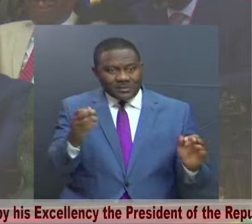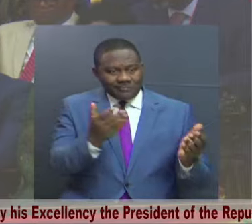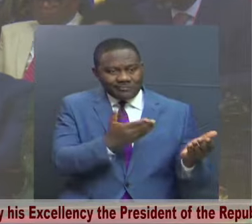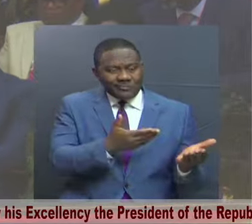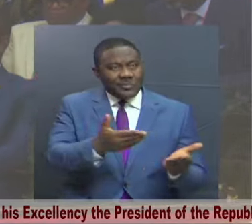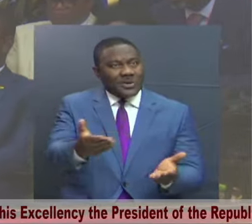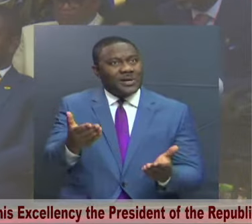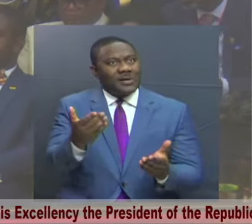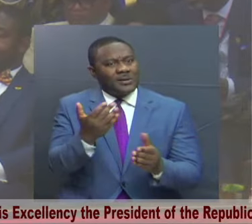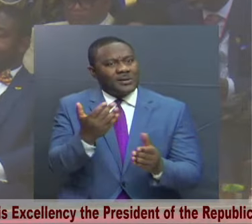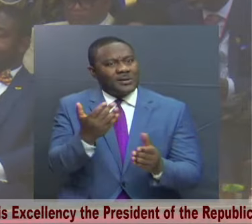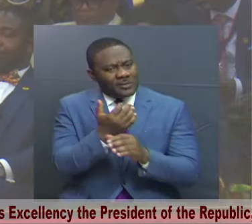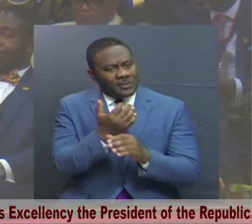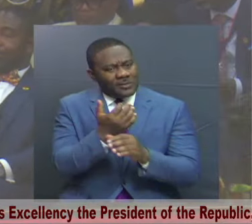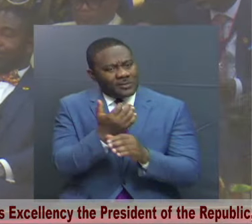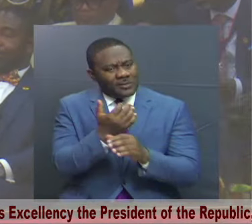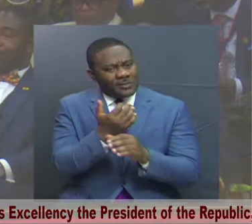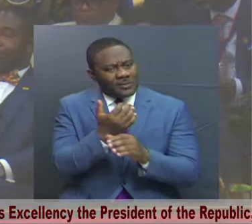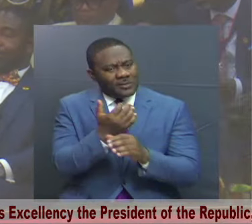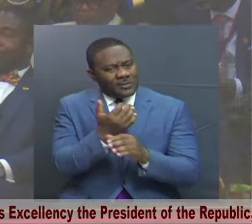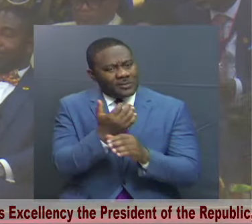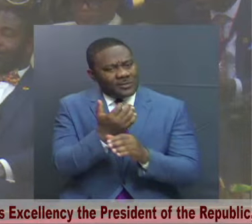mths and liberated